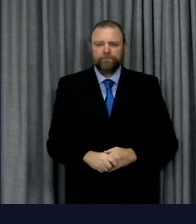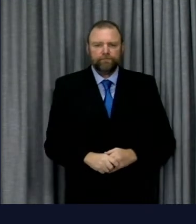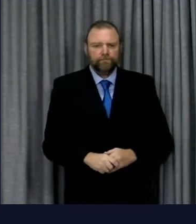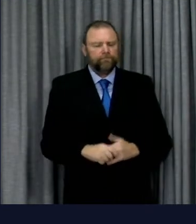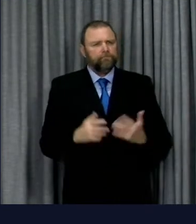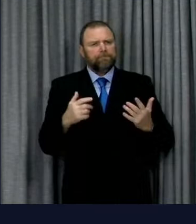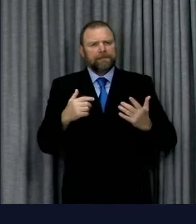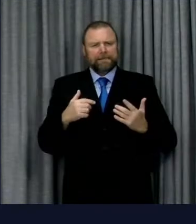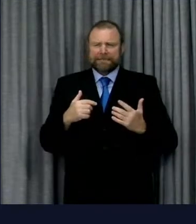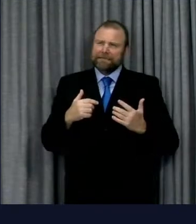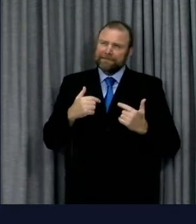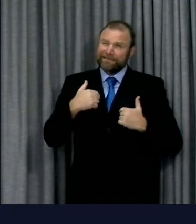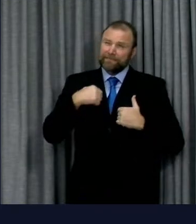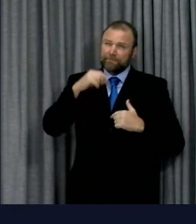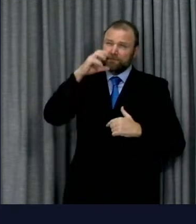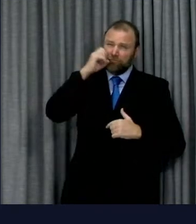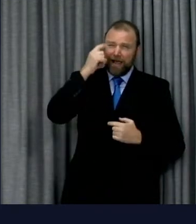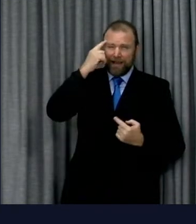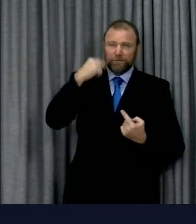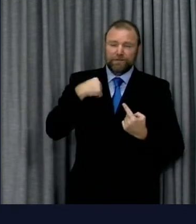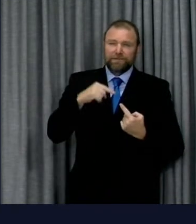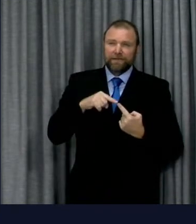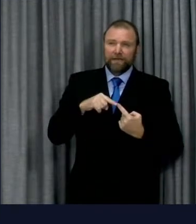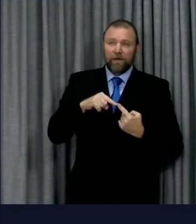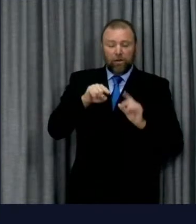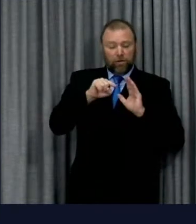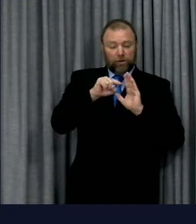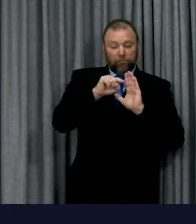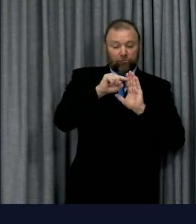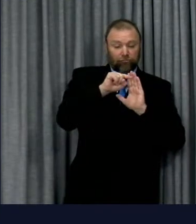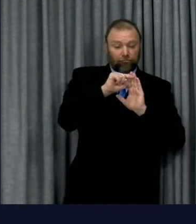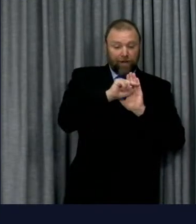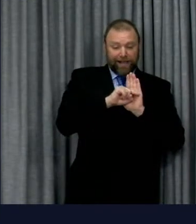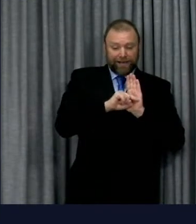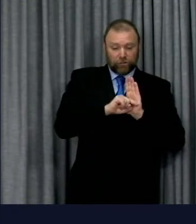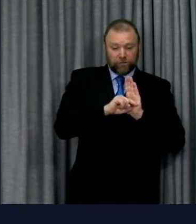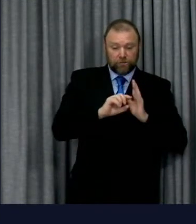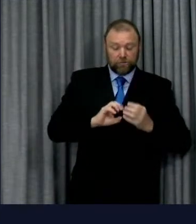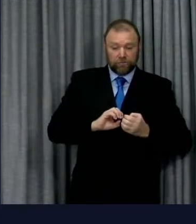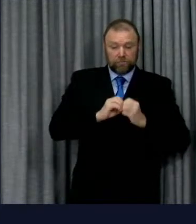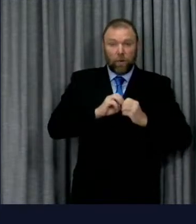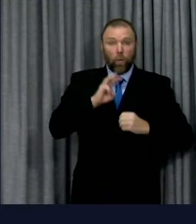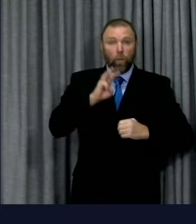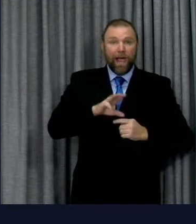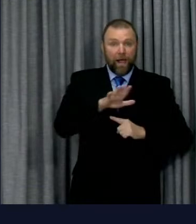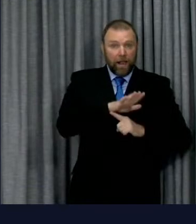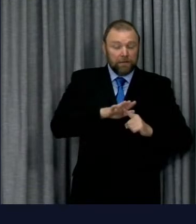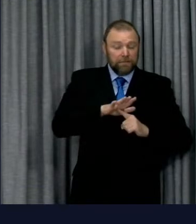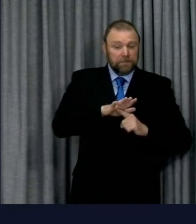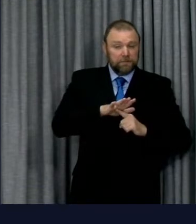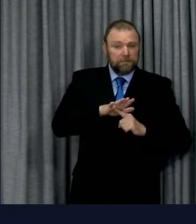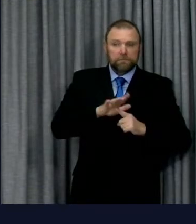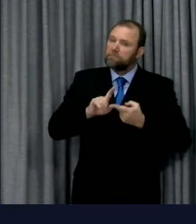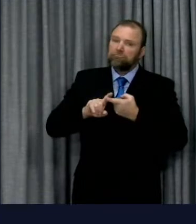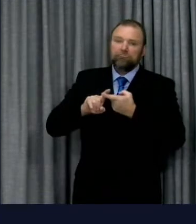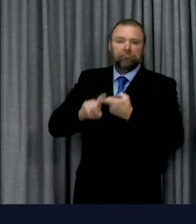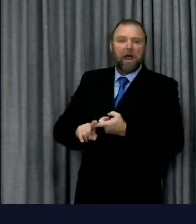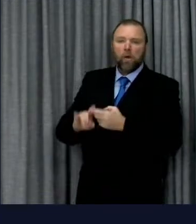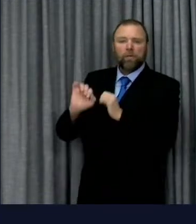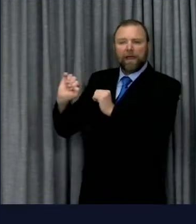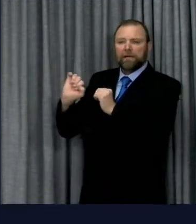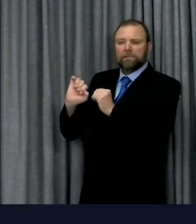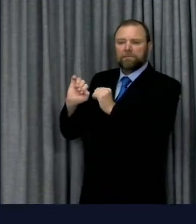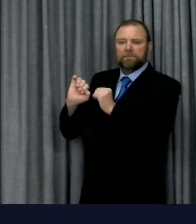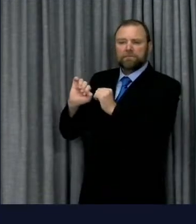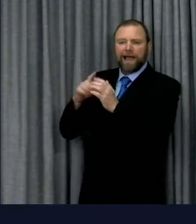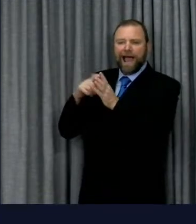of all of this is that the regulations that we have made in Wales have not relied extensively on that UK Act. What